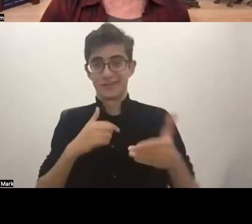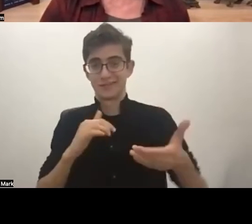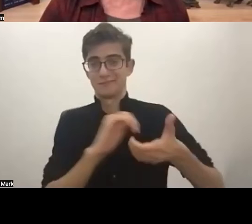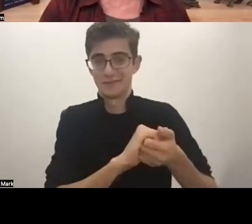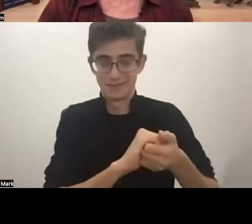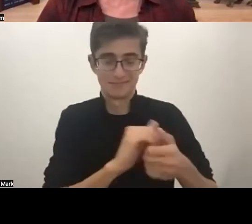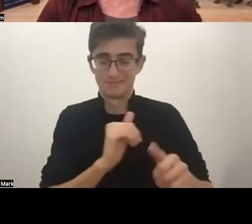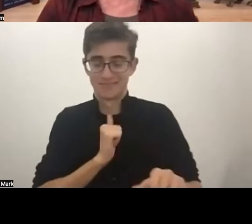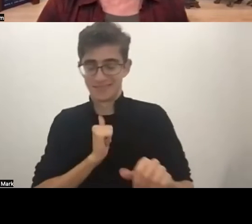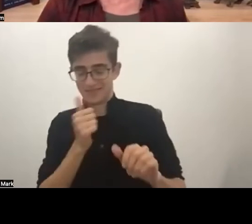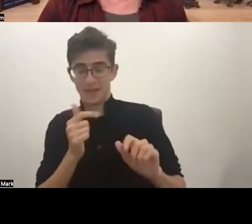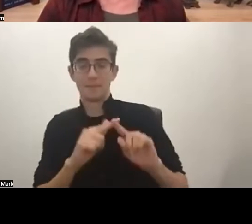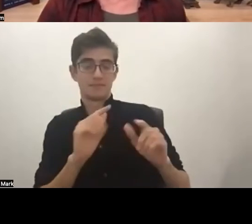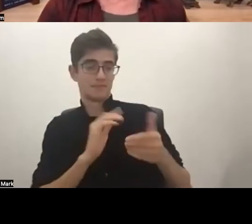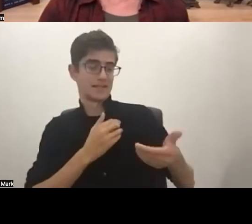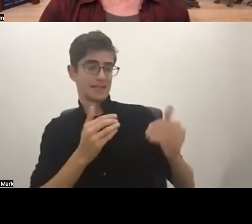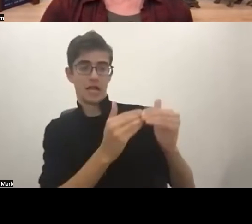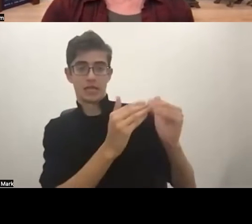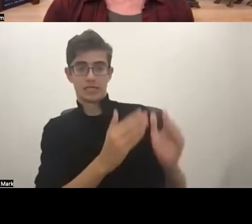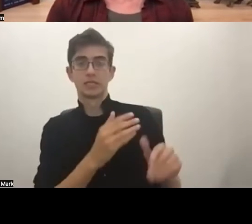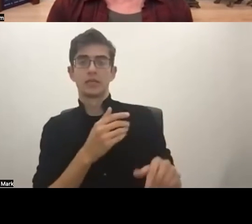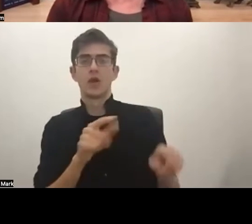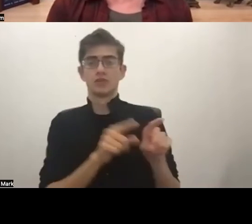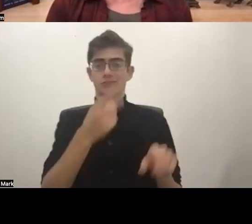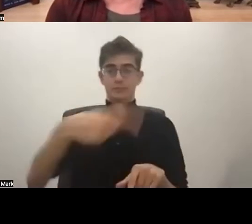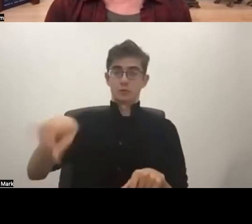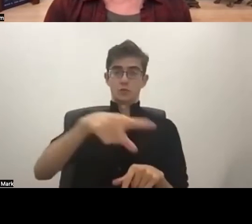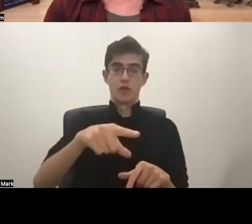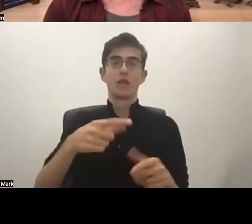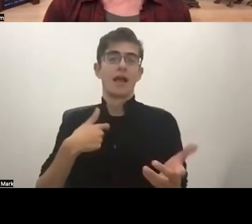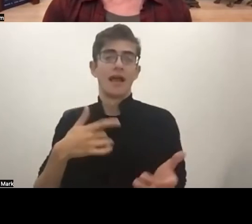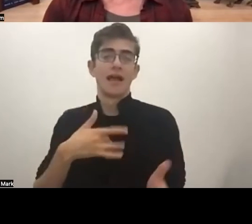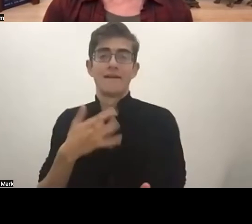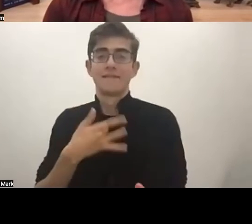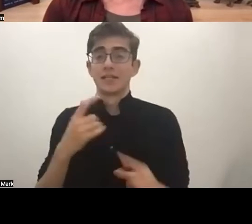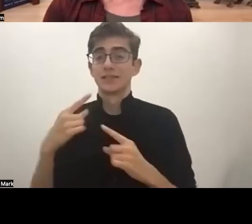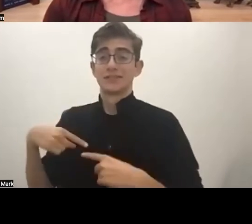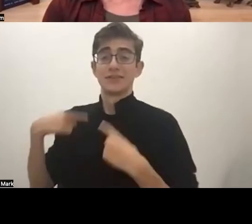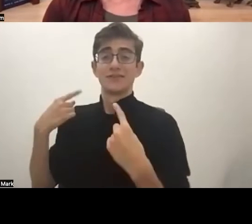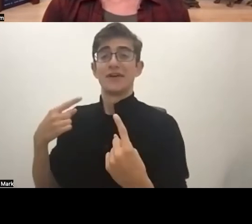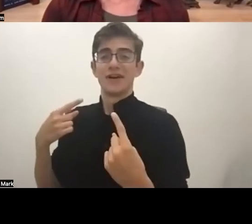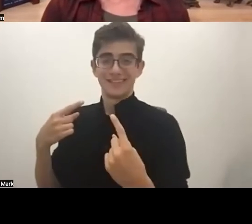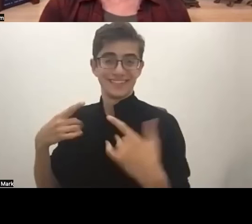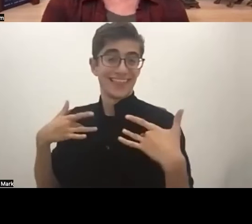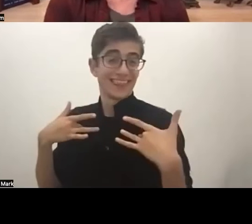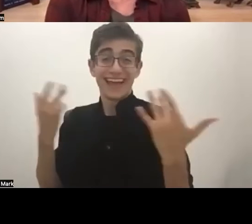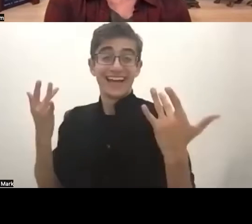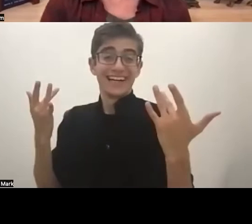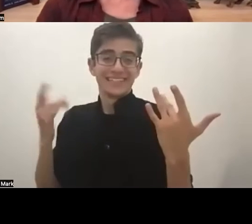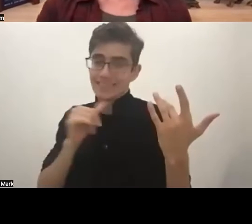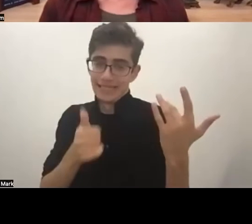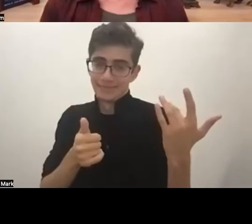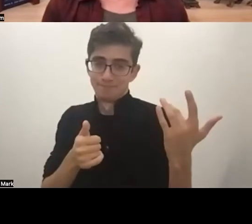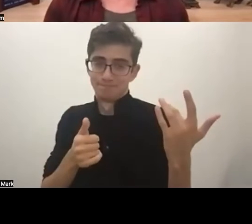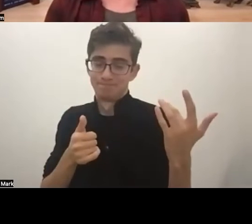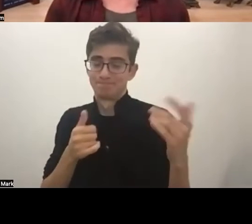and with you, I take it that we are not thrilled with some of the usage of it so